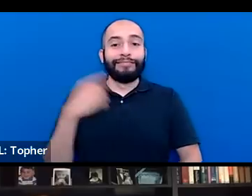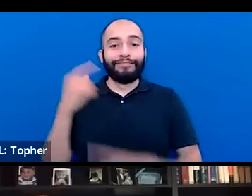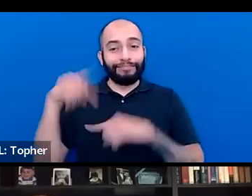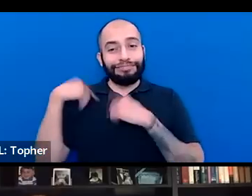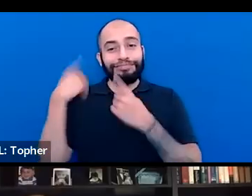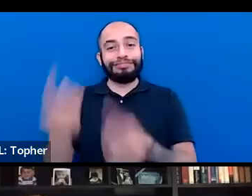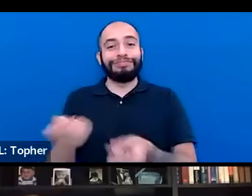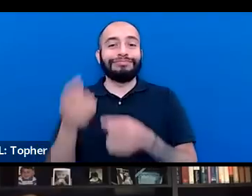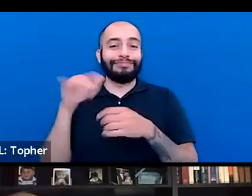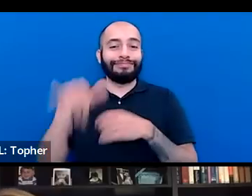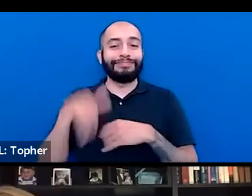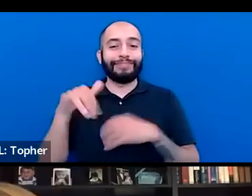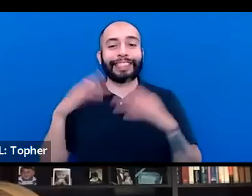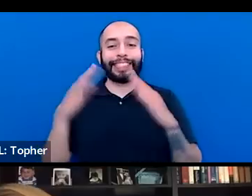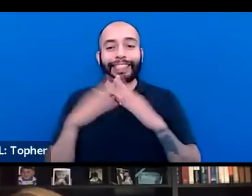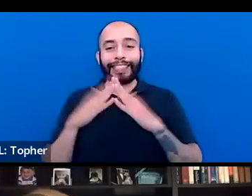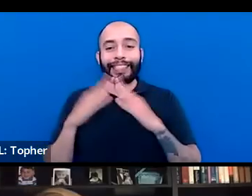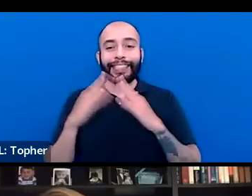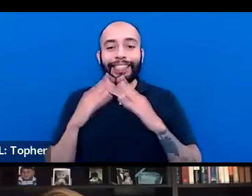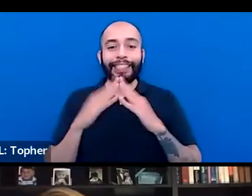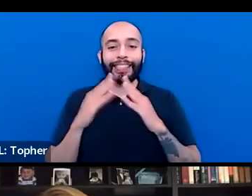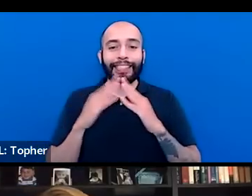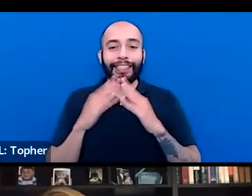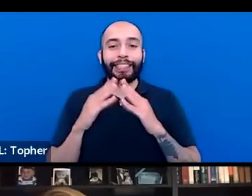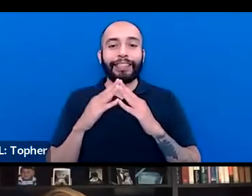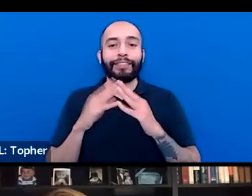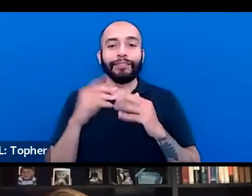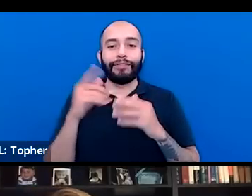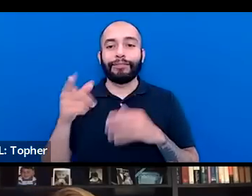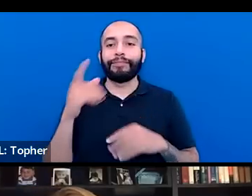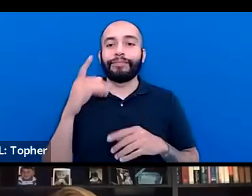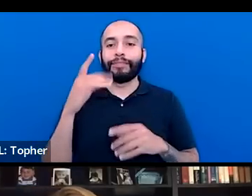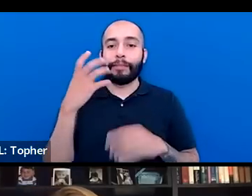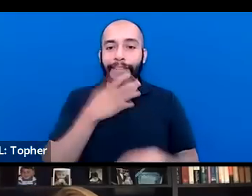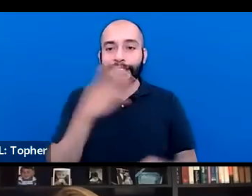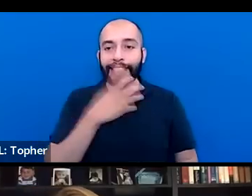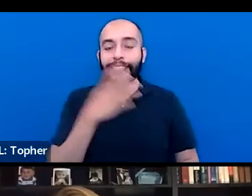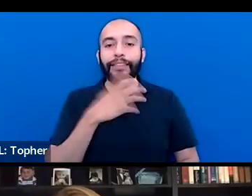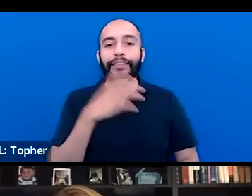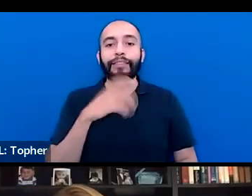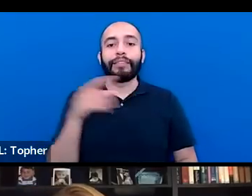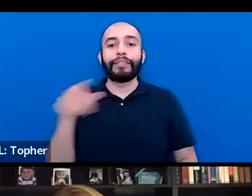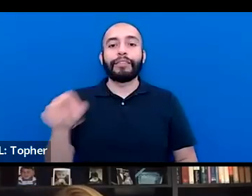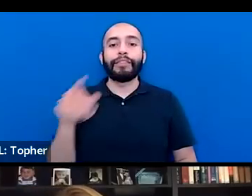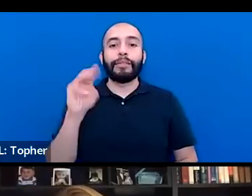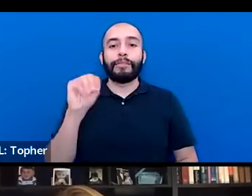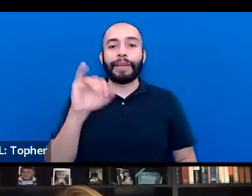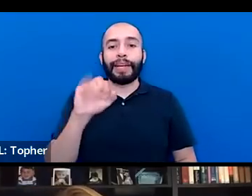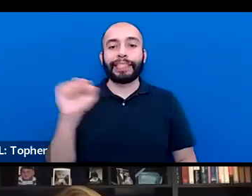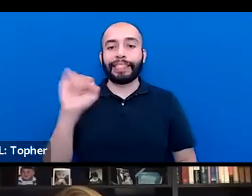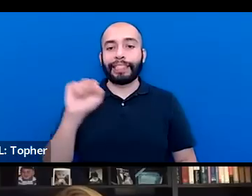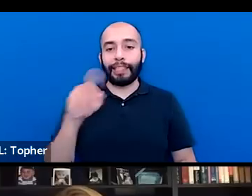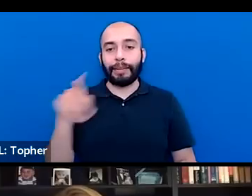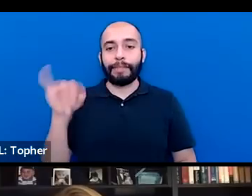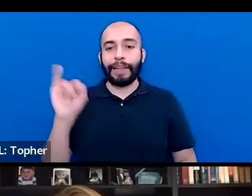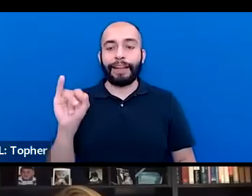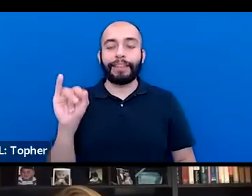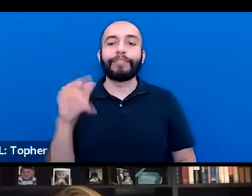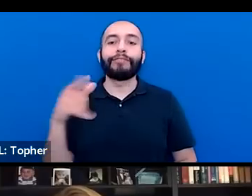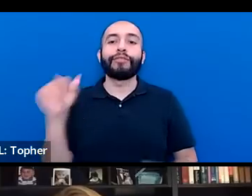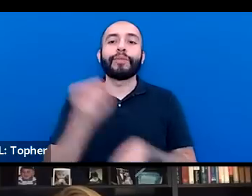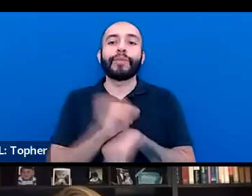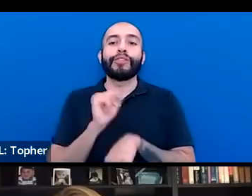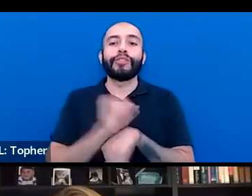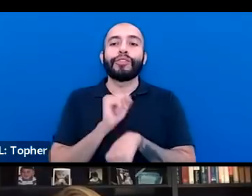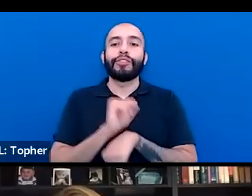point. And the workers were immediately, I would talk to Nikki Taylor over the phone, and Nikki was